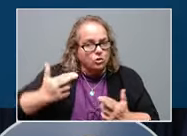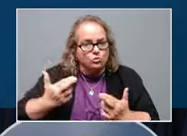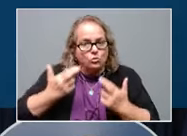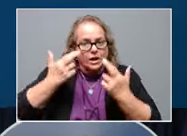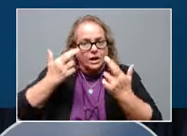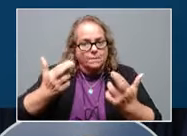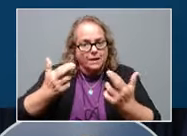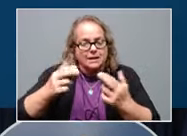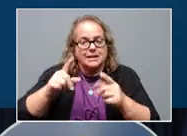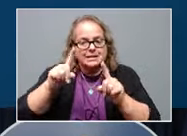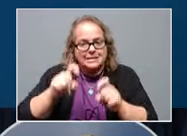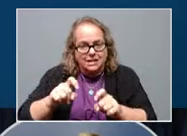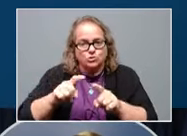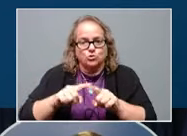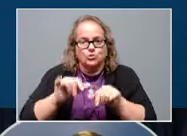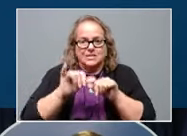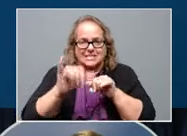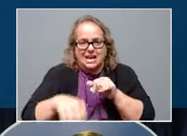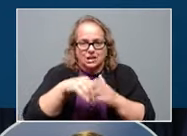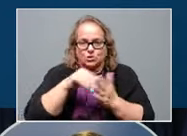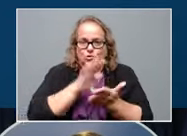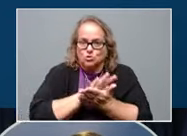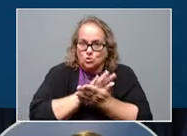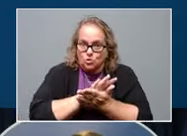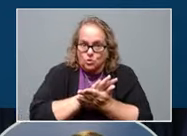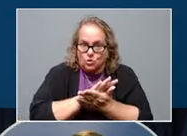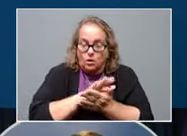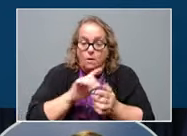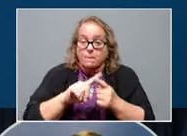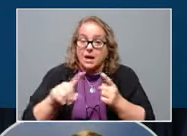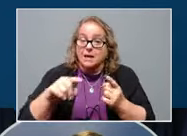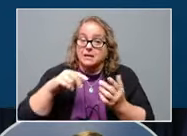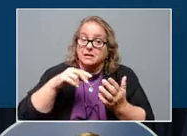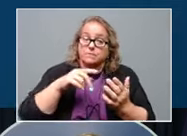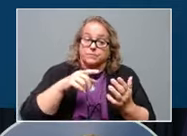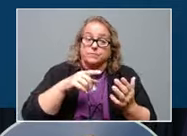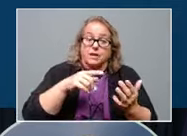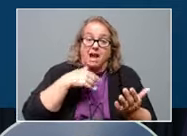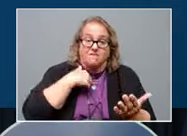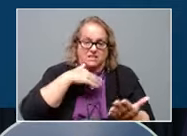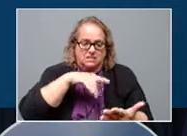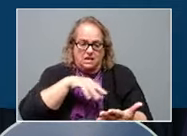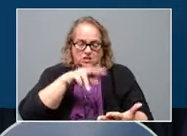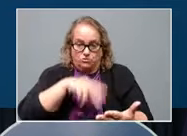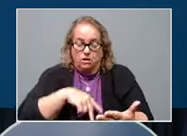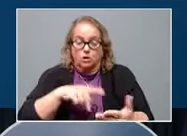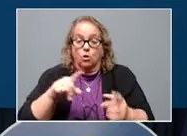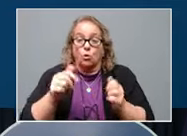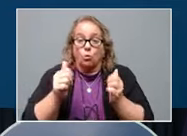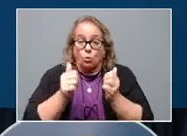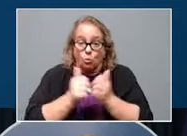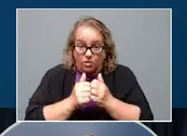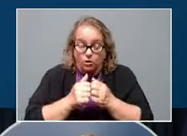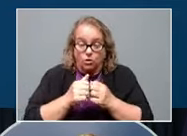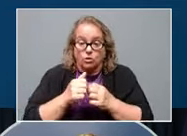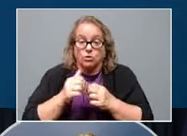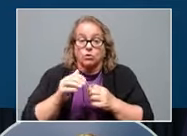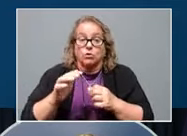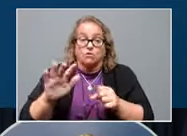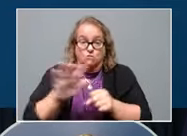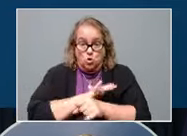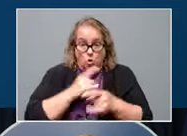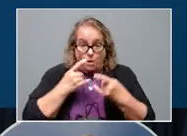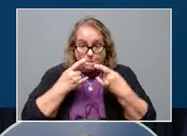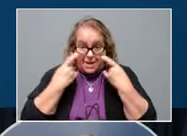for schools, studies have shown that when coupled with universal masking, which is a requirement, and other layered